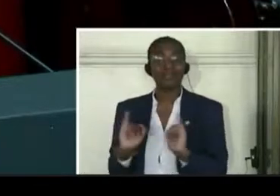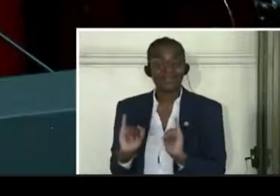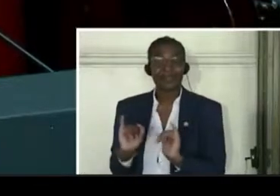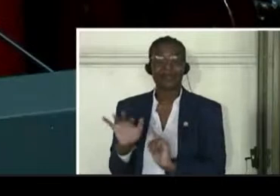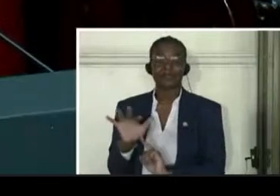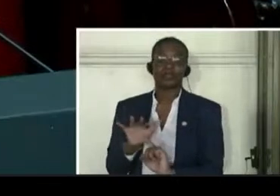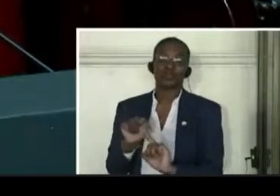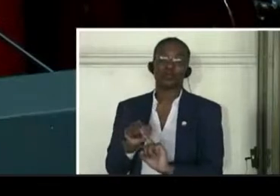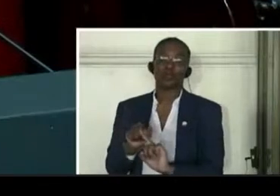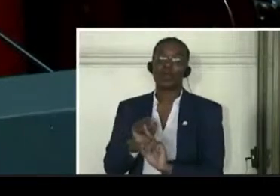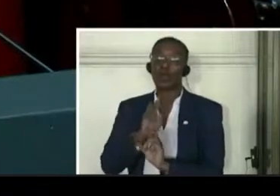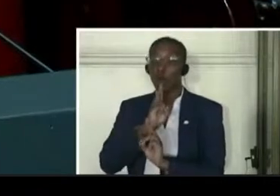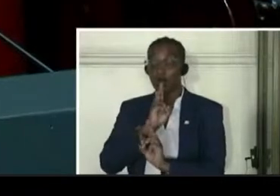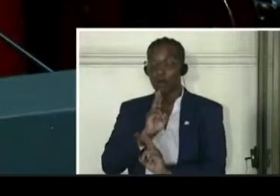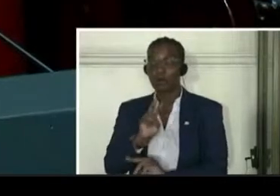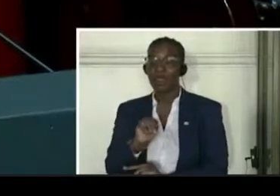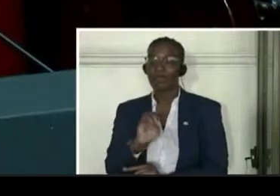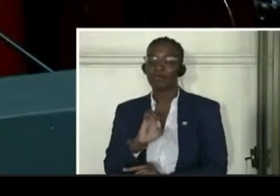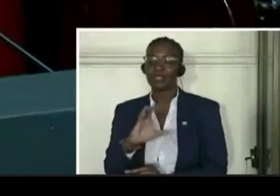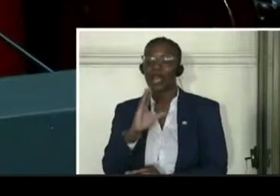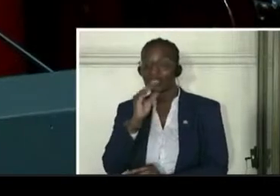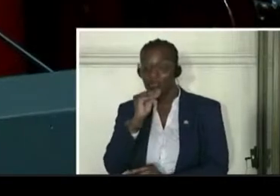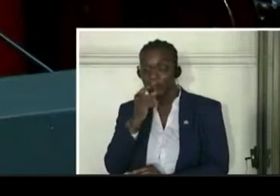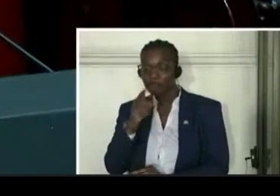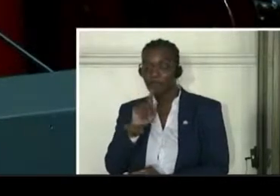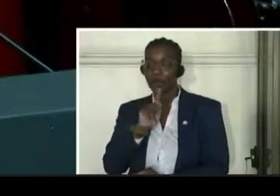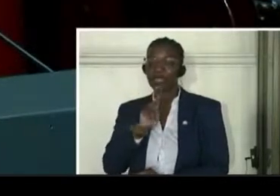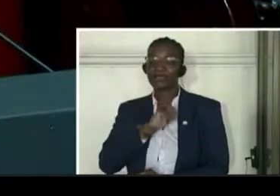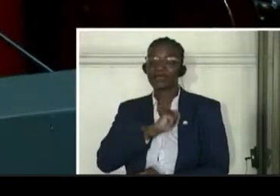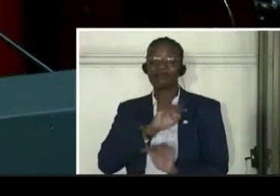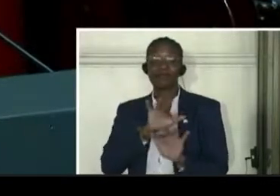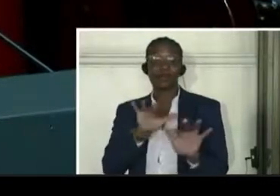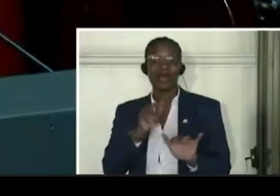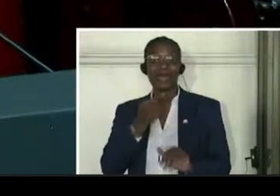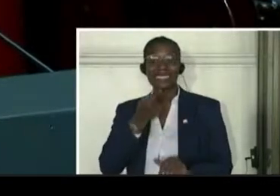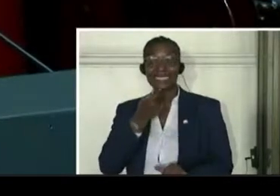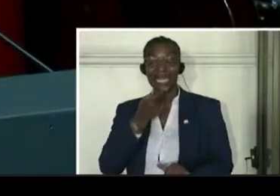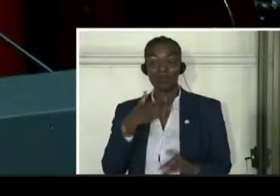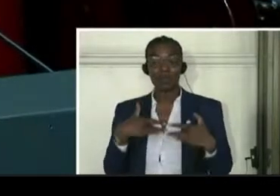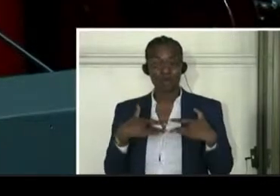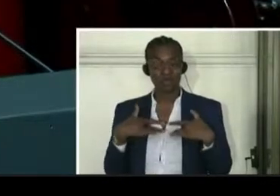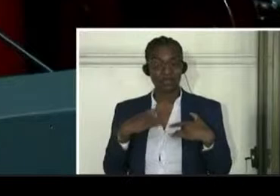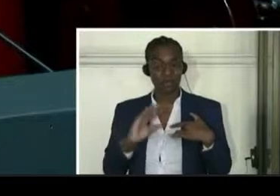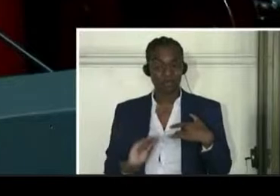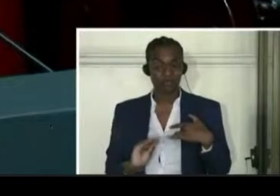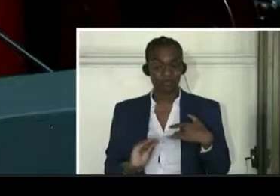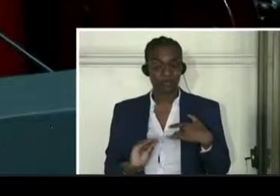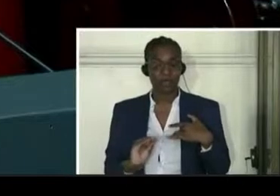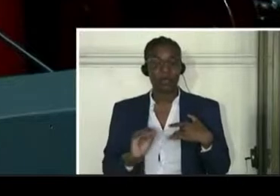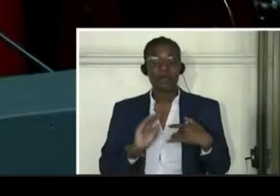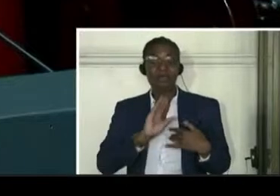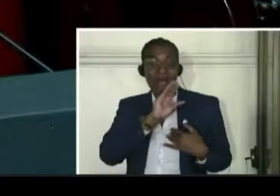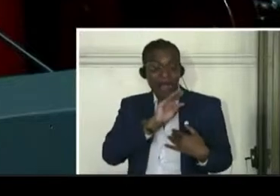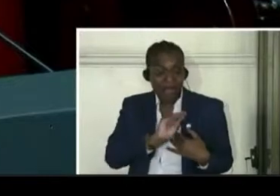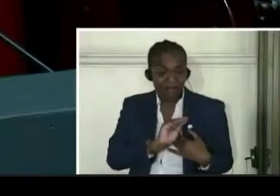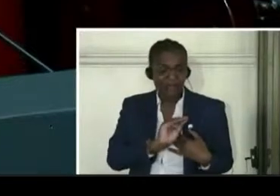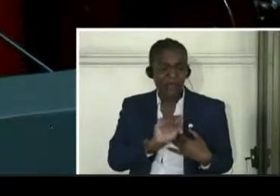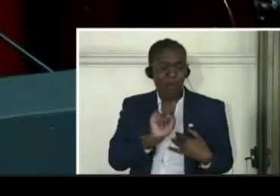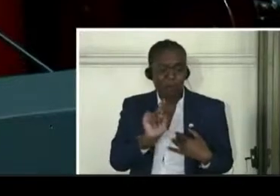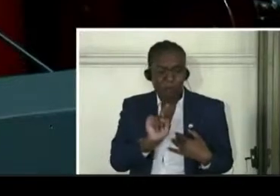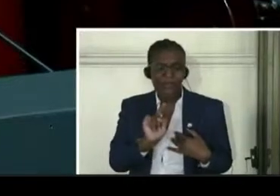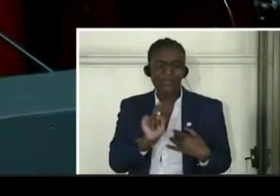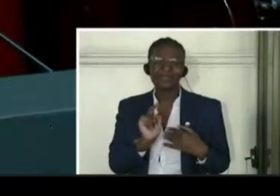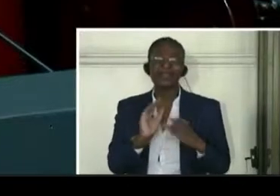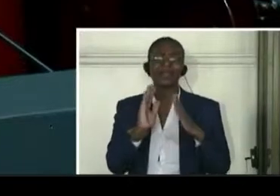MEC, I speak on behalf of the people of KZN when I say we are concerned and ask, what is the